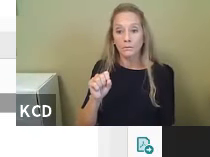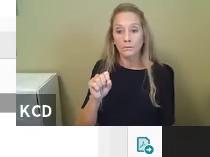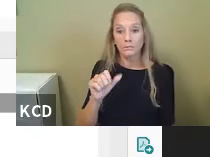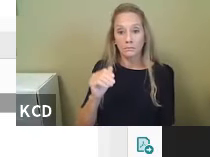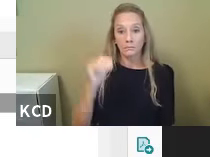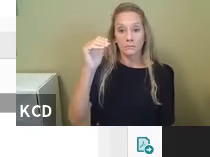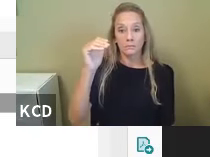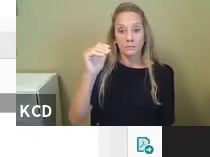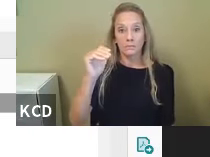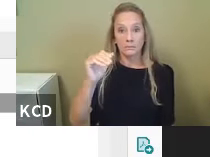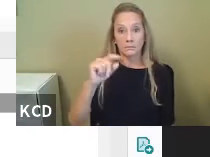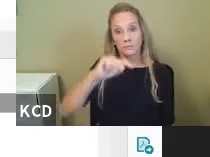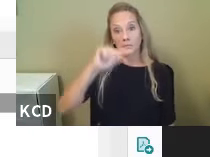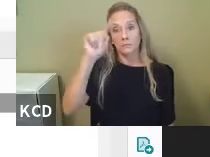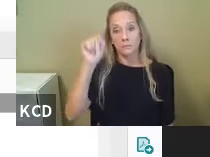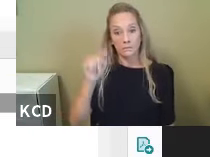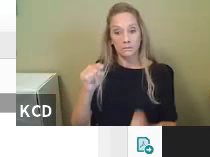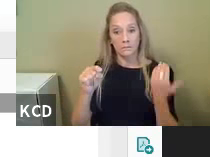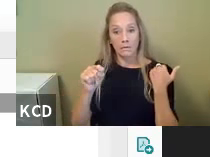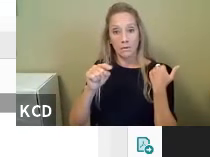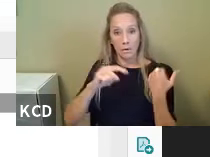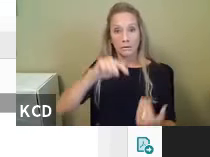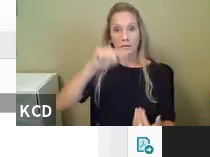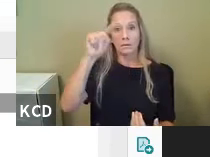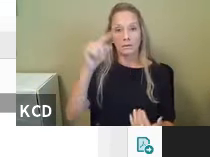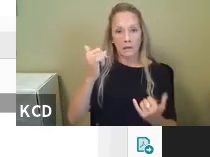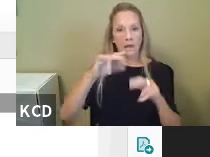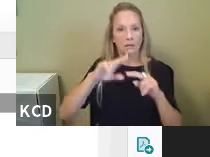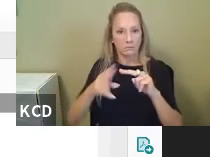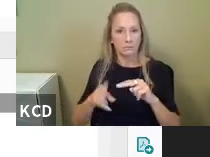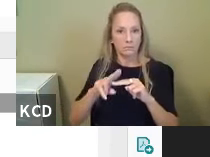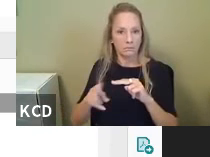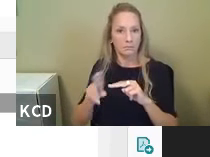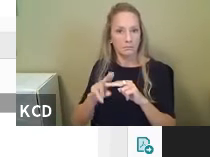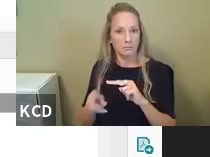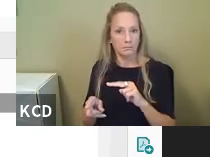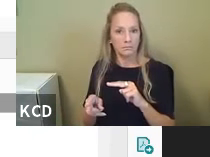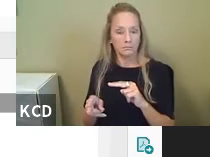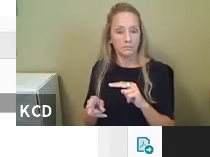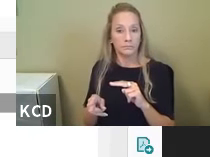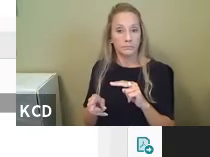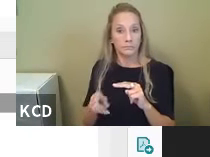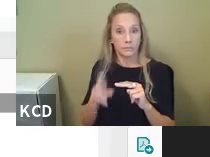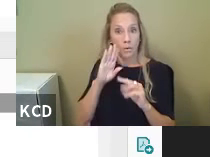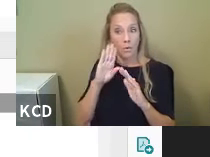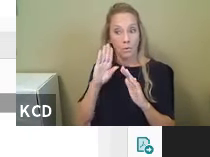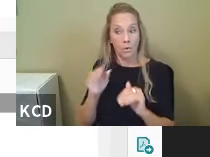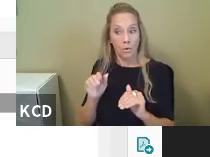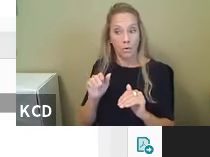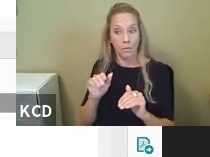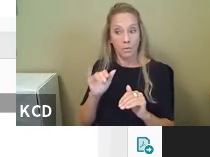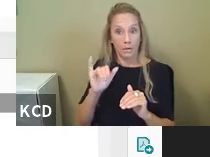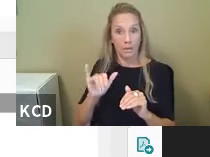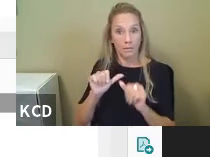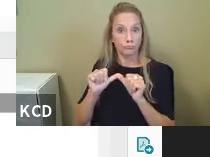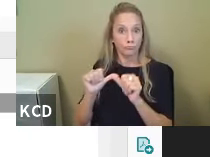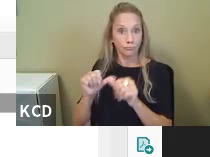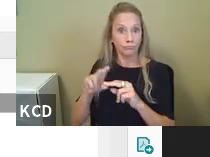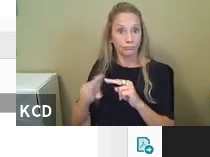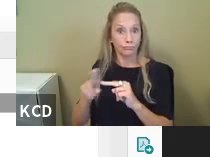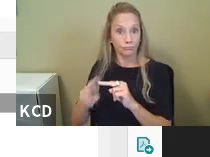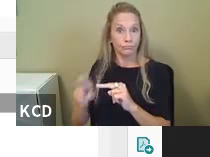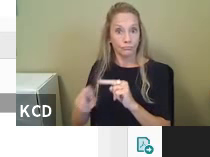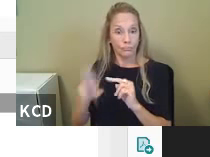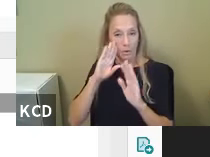where we saw that big surge. Those cases have come down. We hope that that's a trend that continues. I know UT